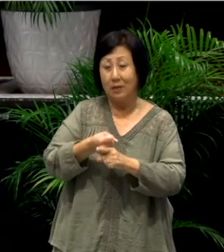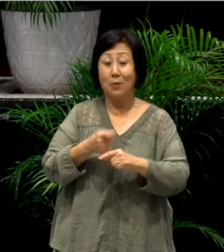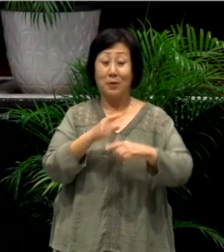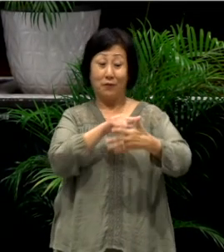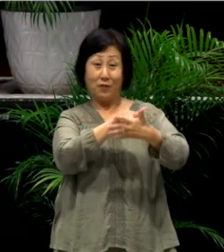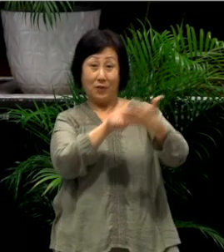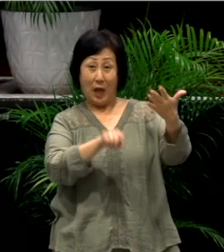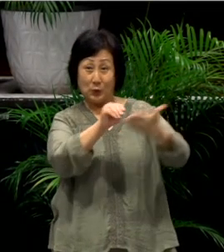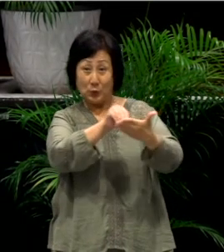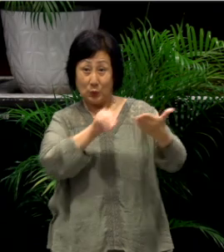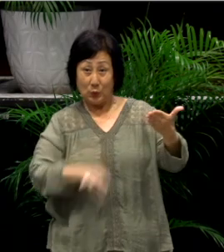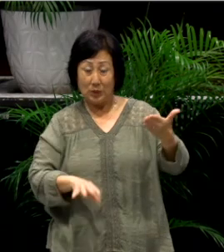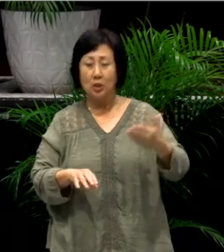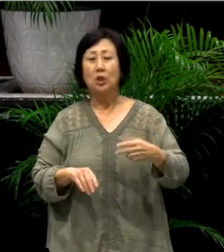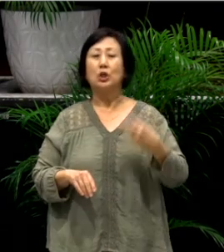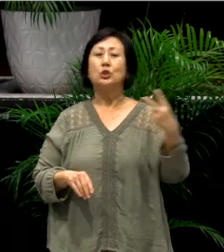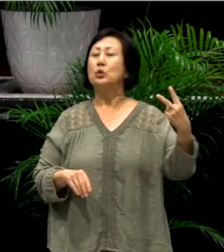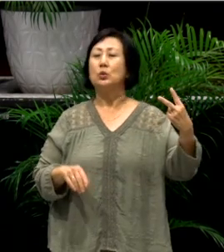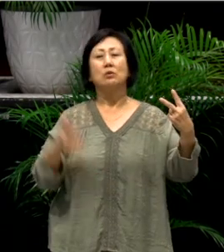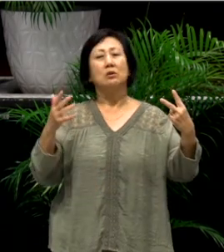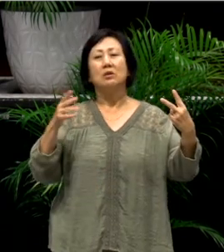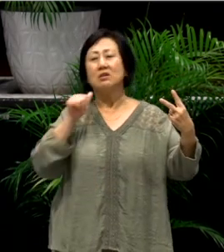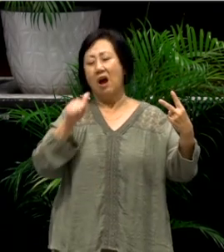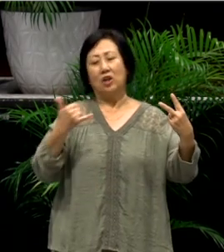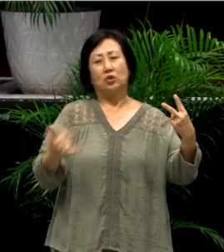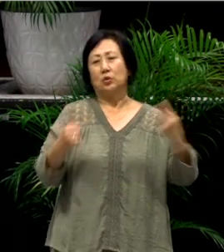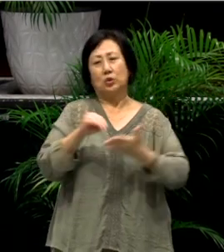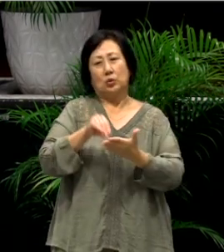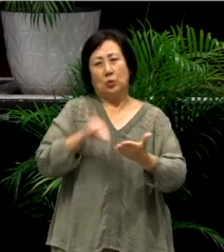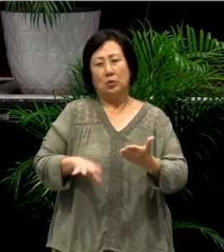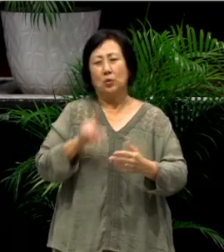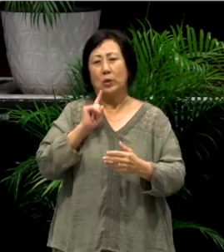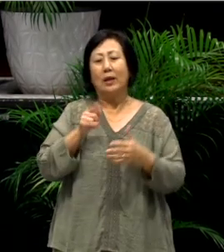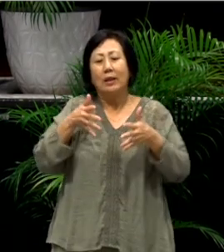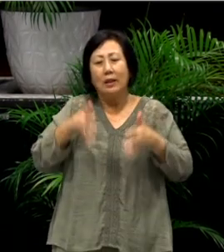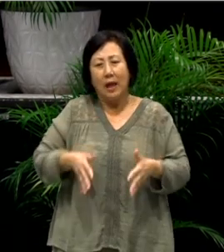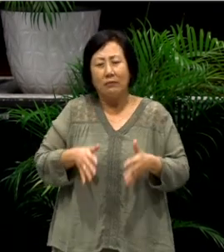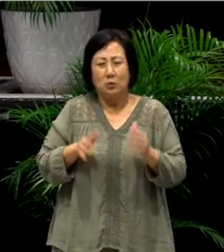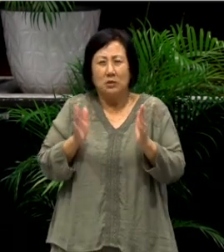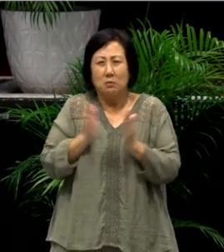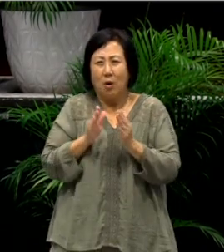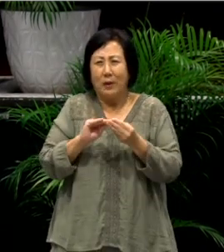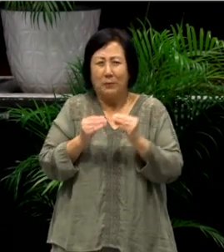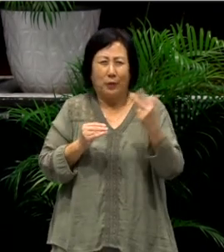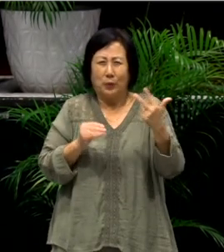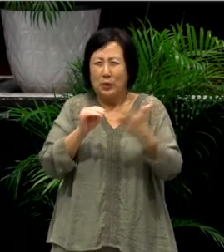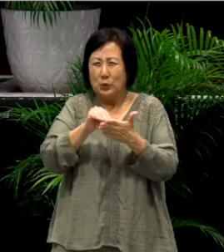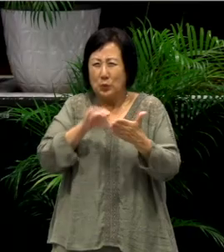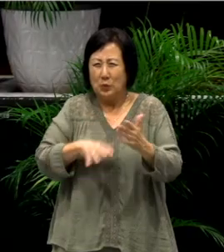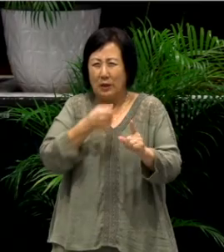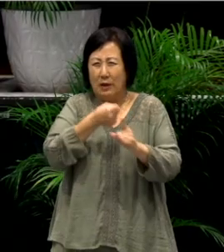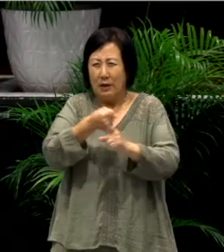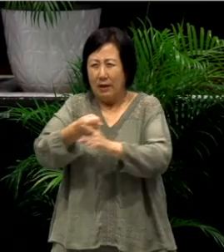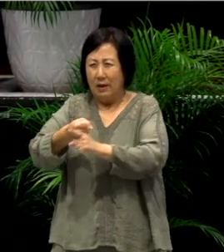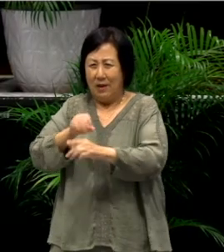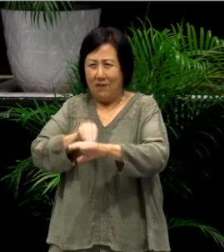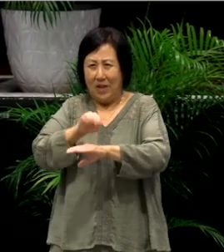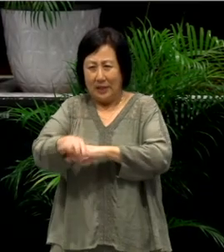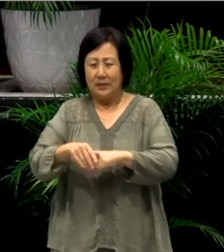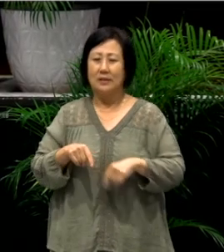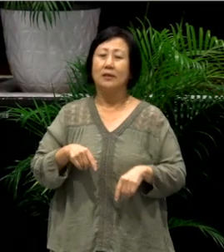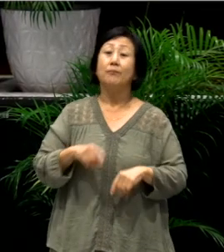the 5, 2 were no longer current students. So it's really a fairly small population here on